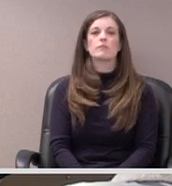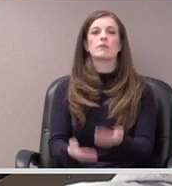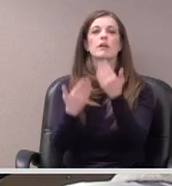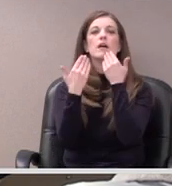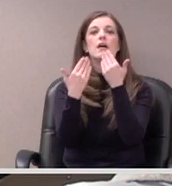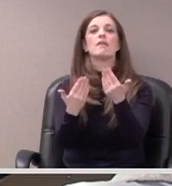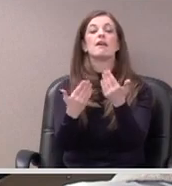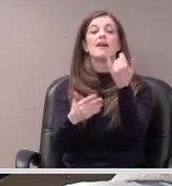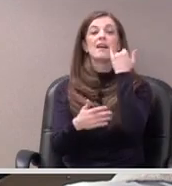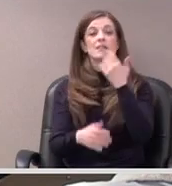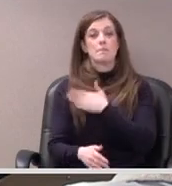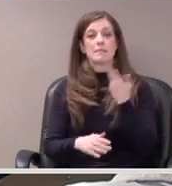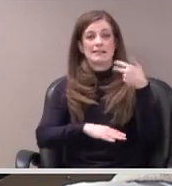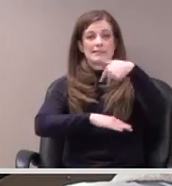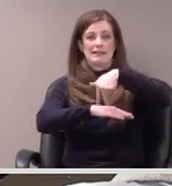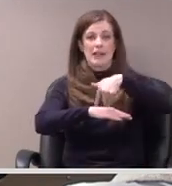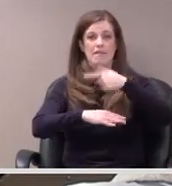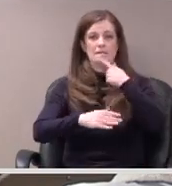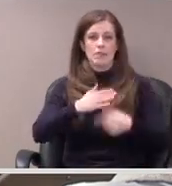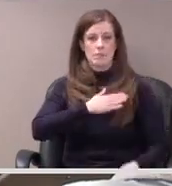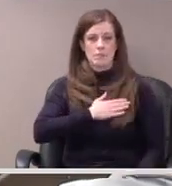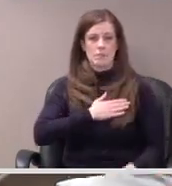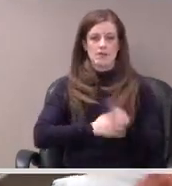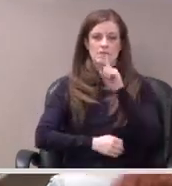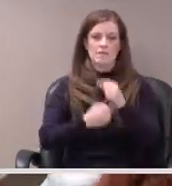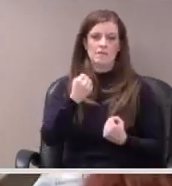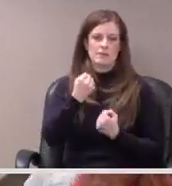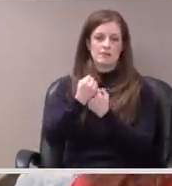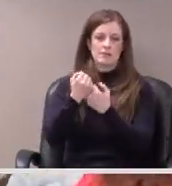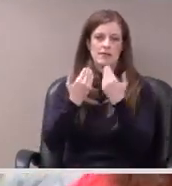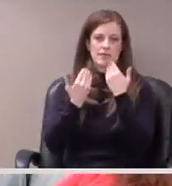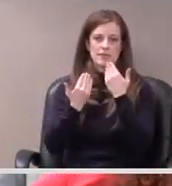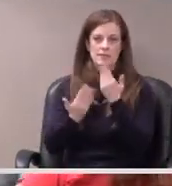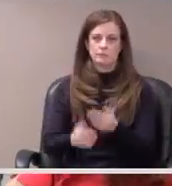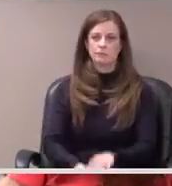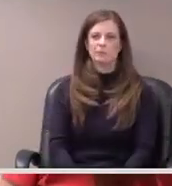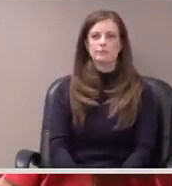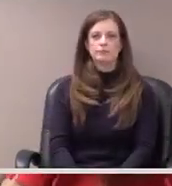Thank you. If you would please stand for the Pledge of Allegiance, I would appreciate it.